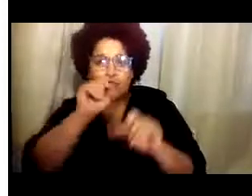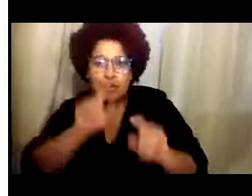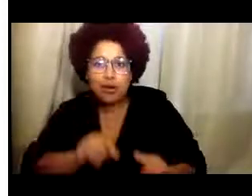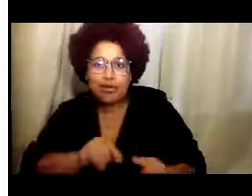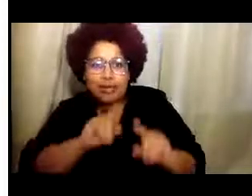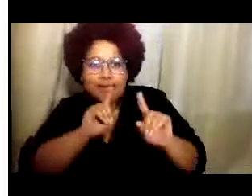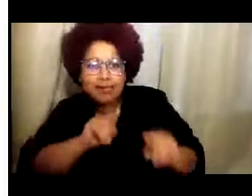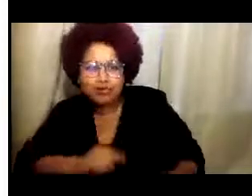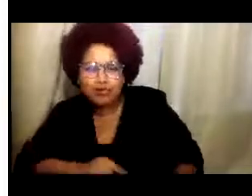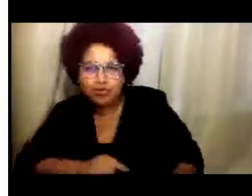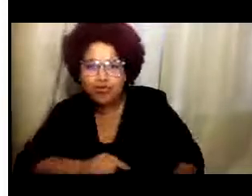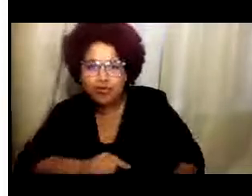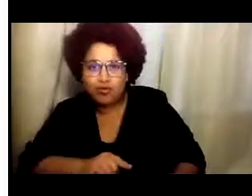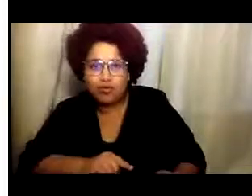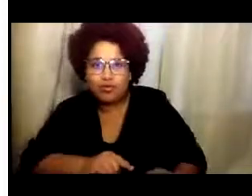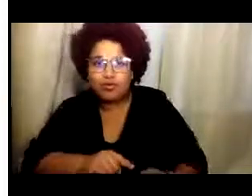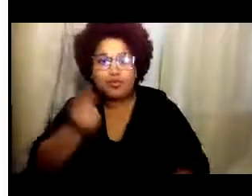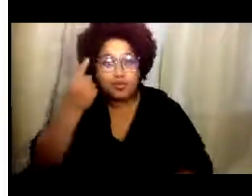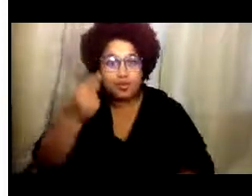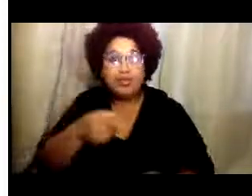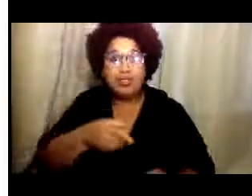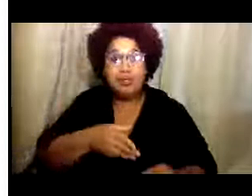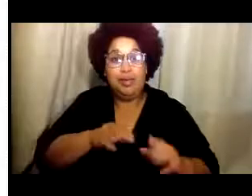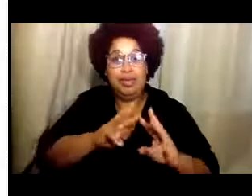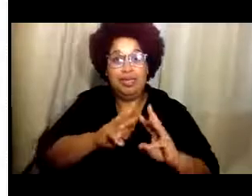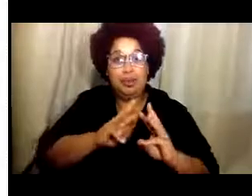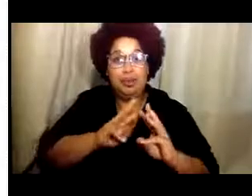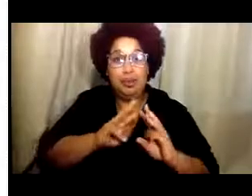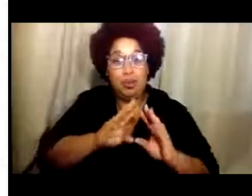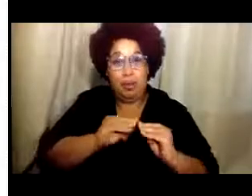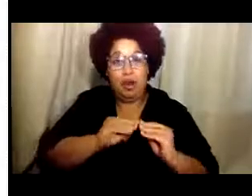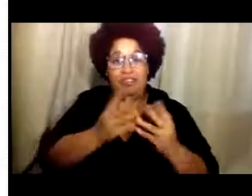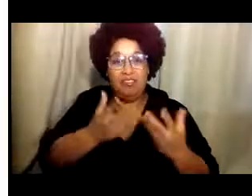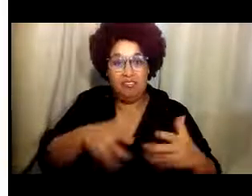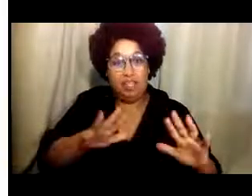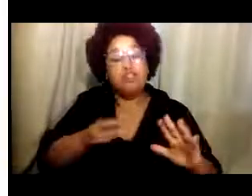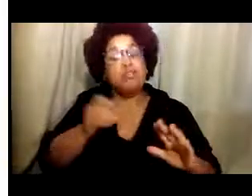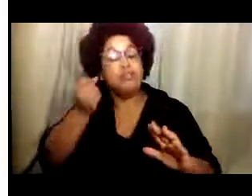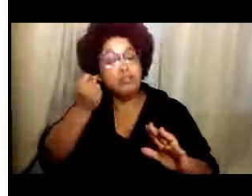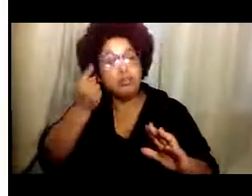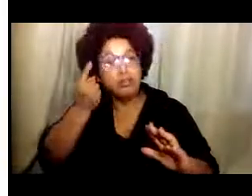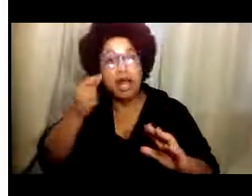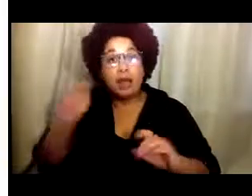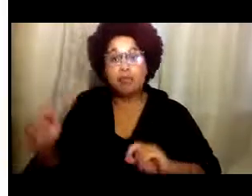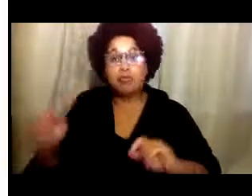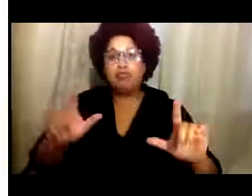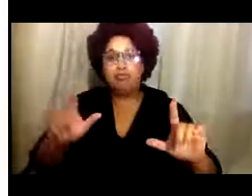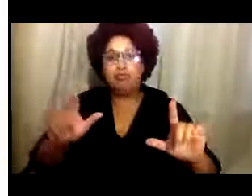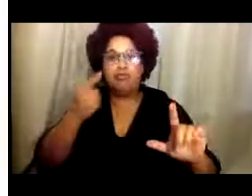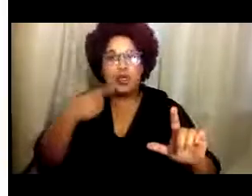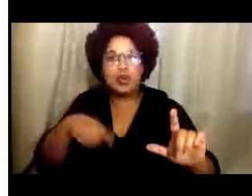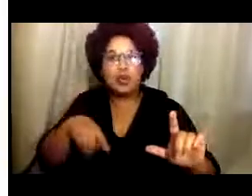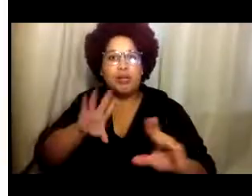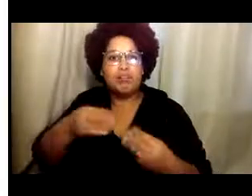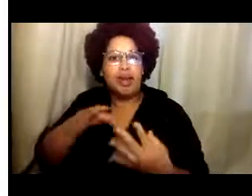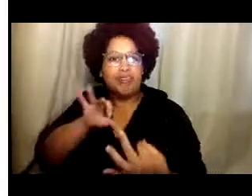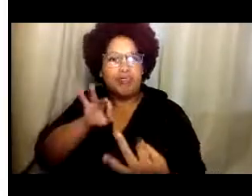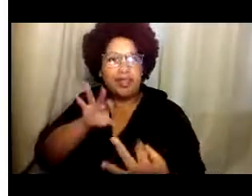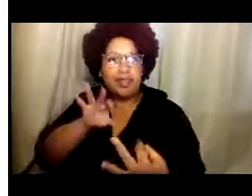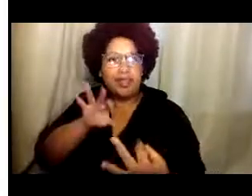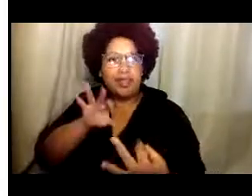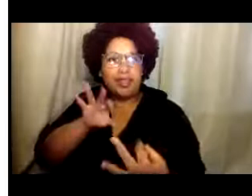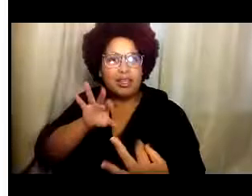is over, a new window will pop open with the survey. Please provide your feedback so we can improve on future